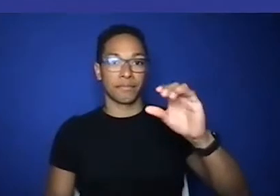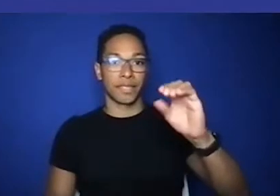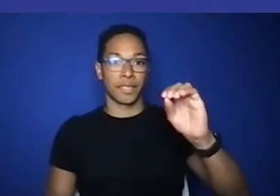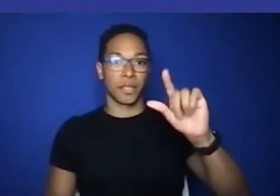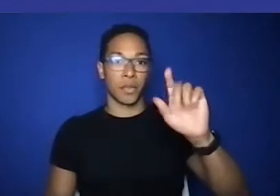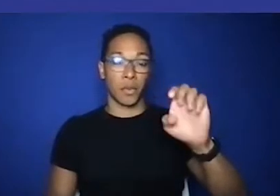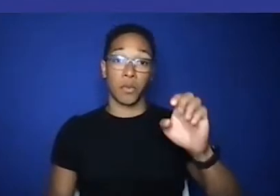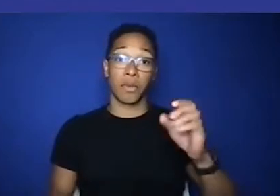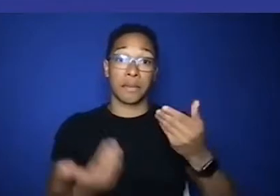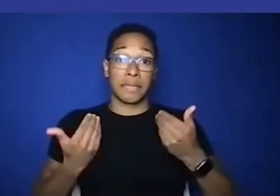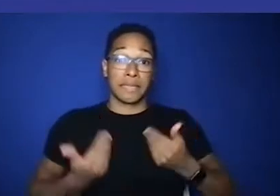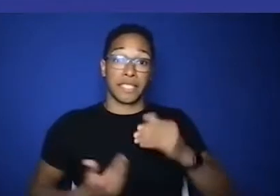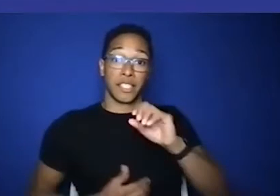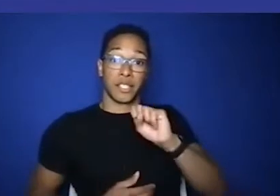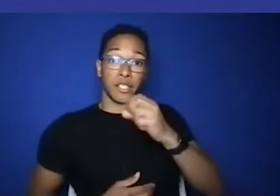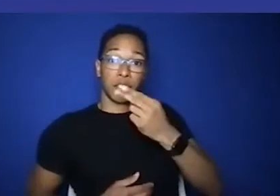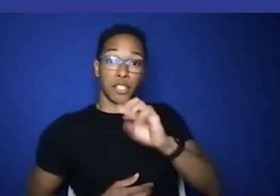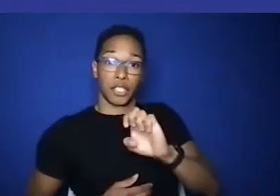she, they.